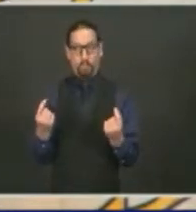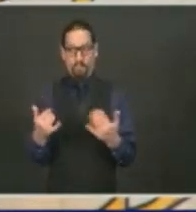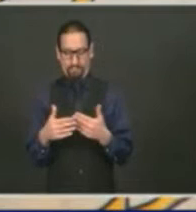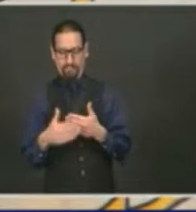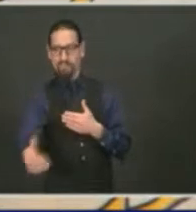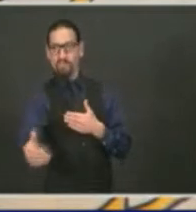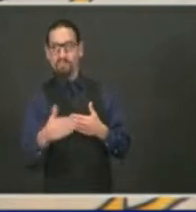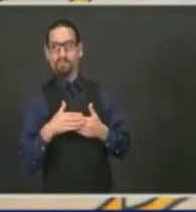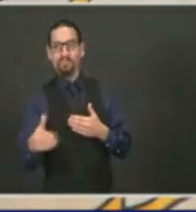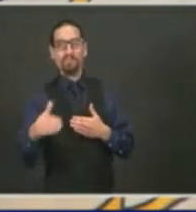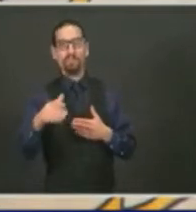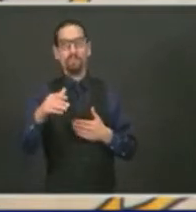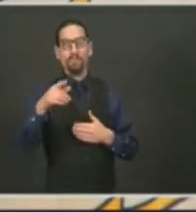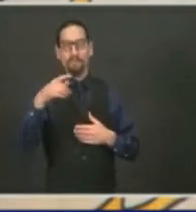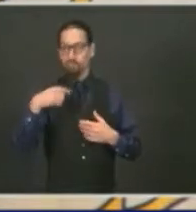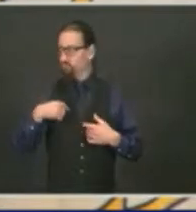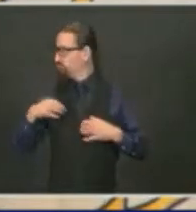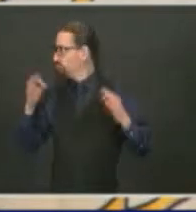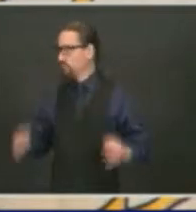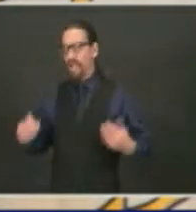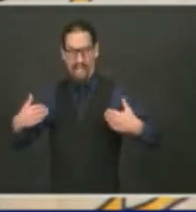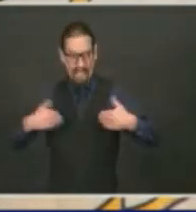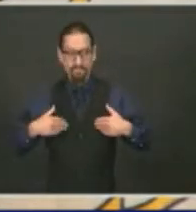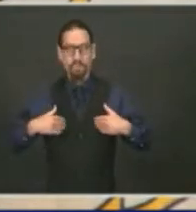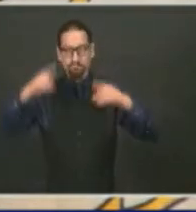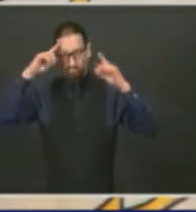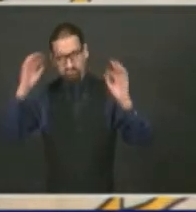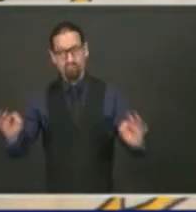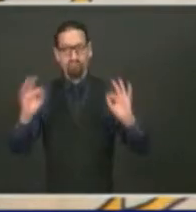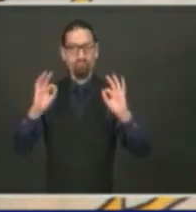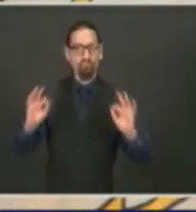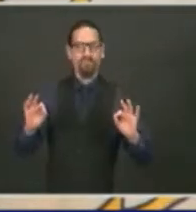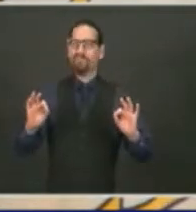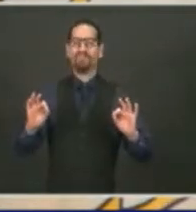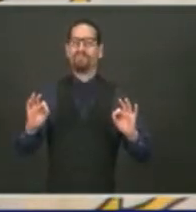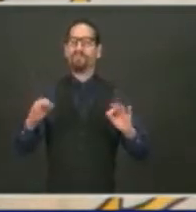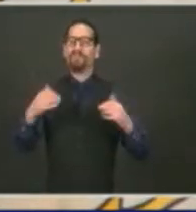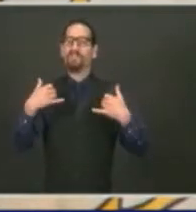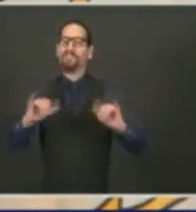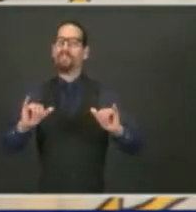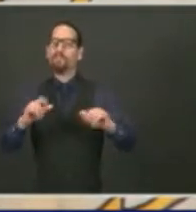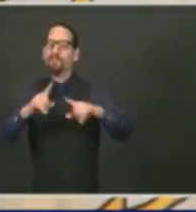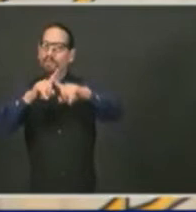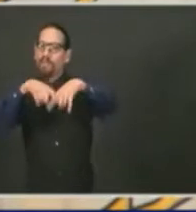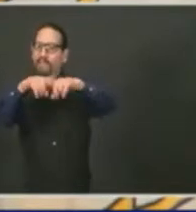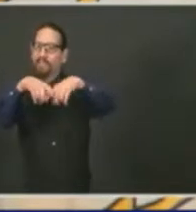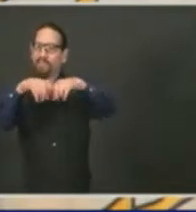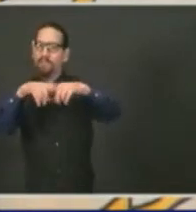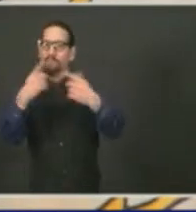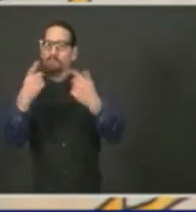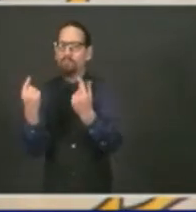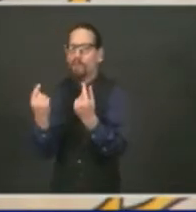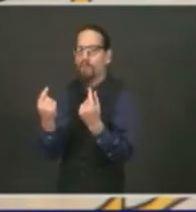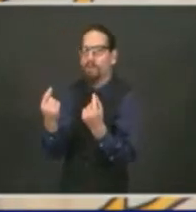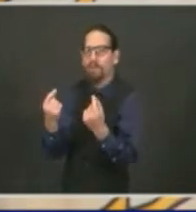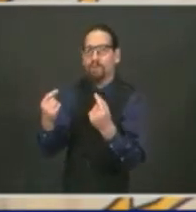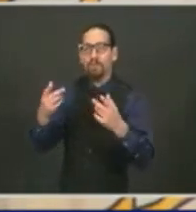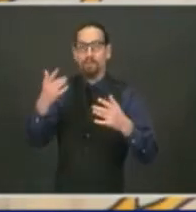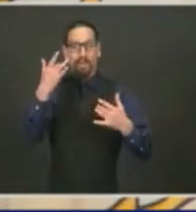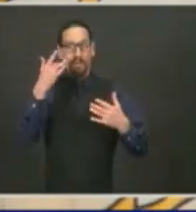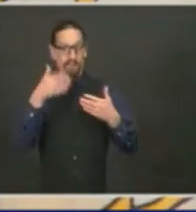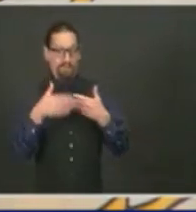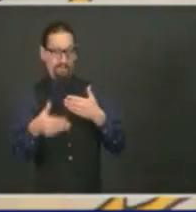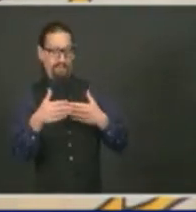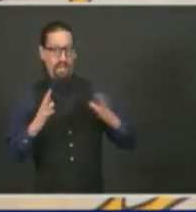And it depends on some factors. So how we all behave over the holidays is a huge